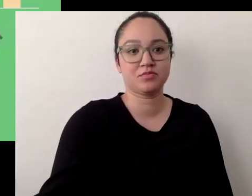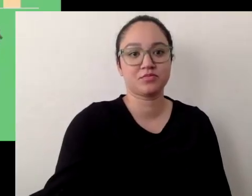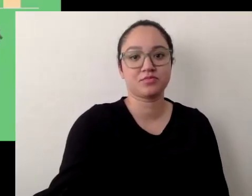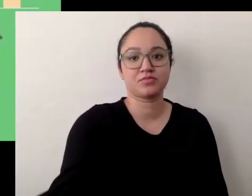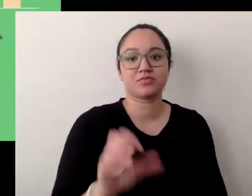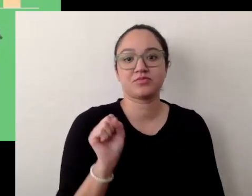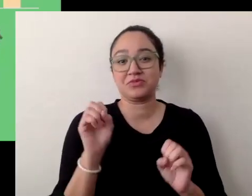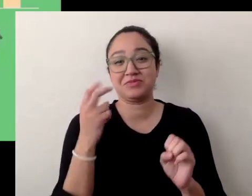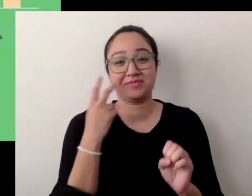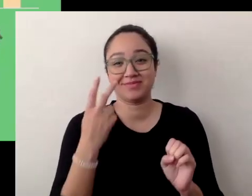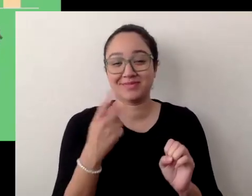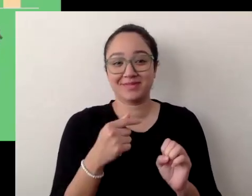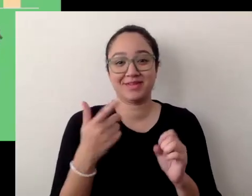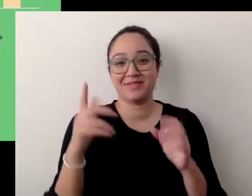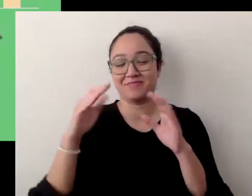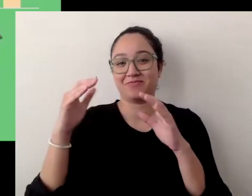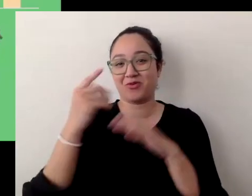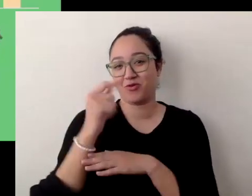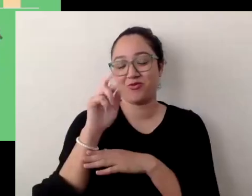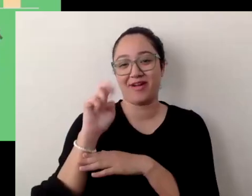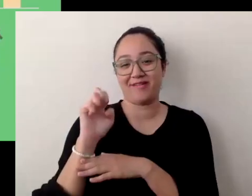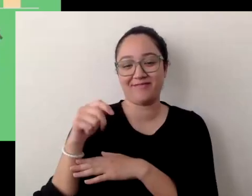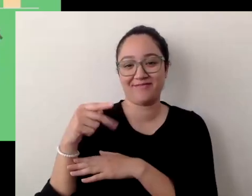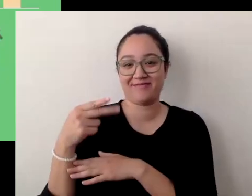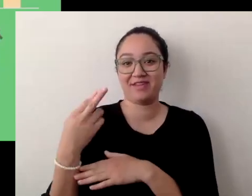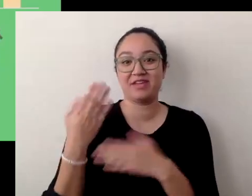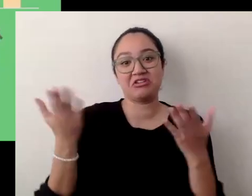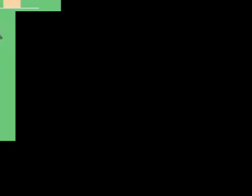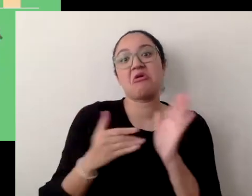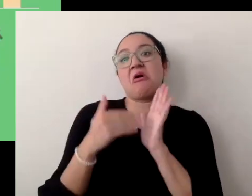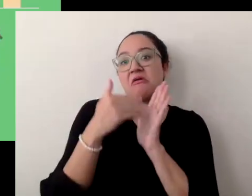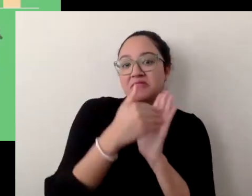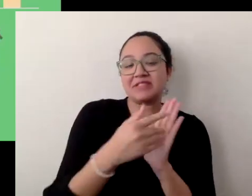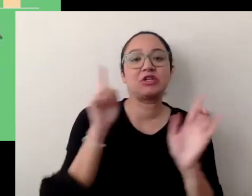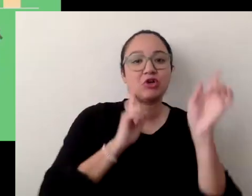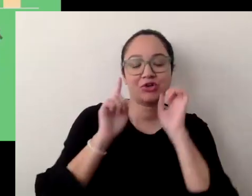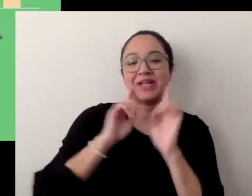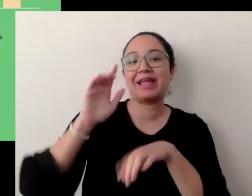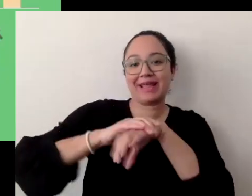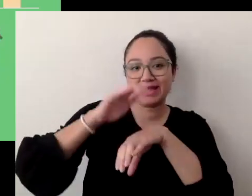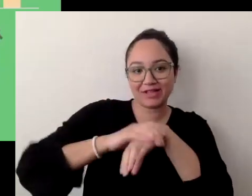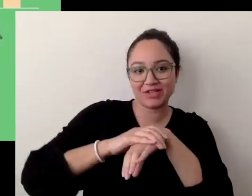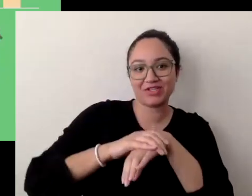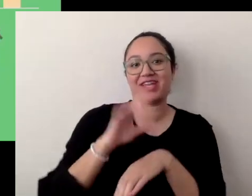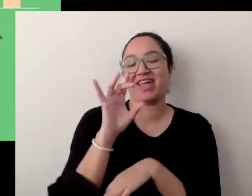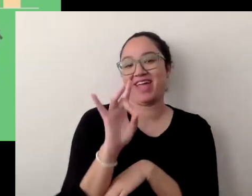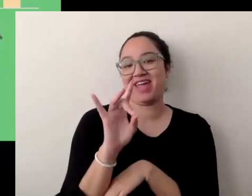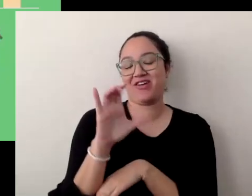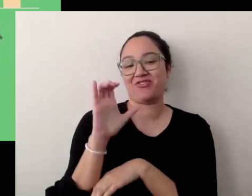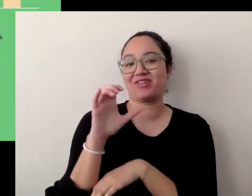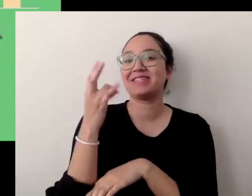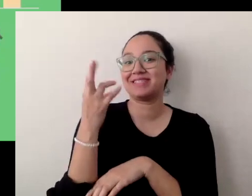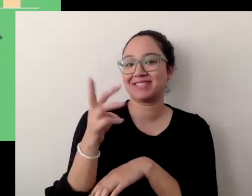So as you can see here in this graph, most often it was heard in English. 816 have heard the